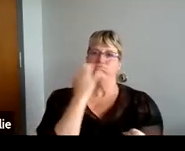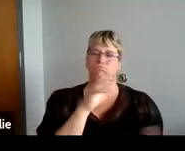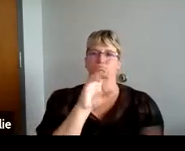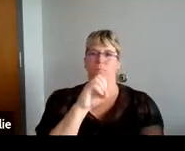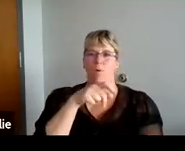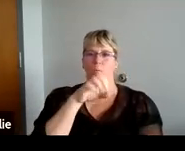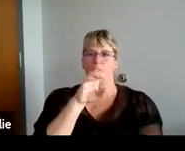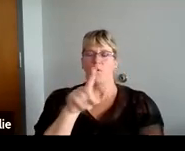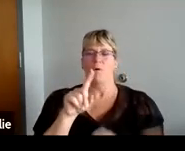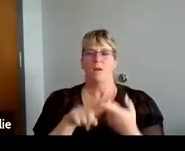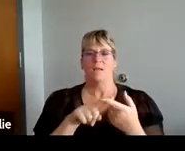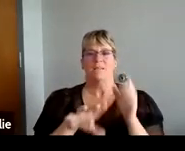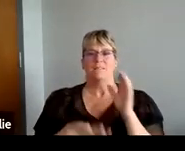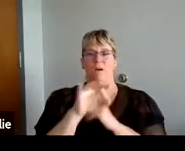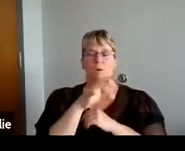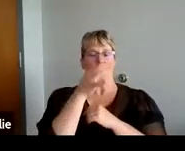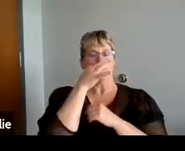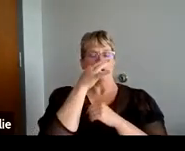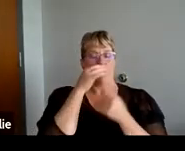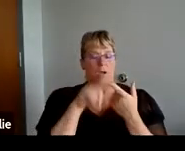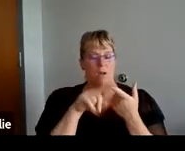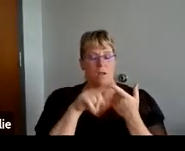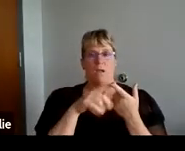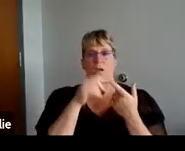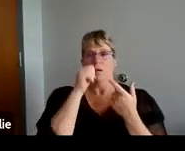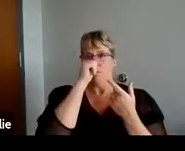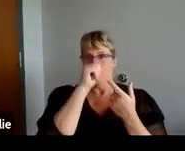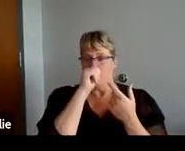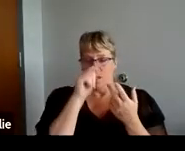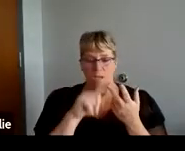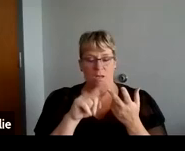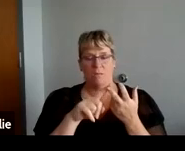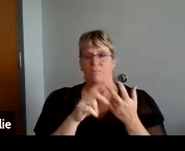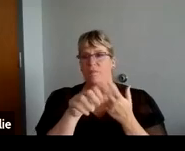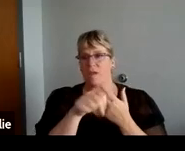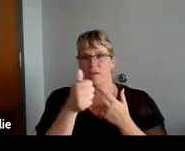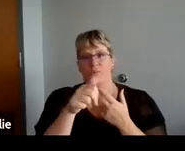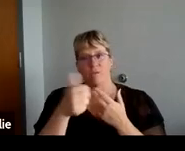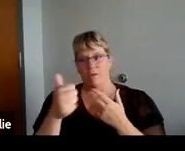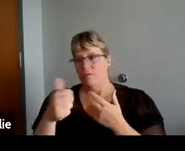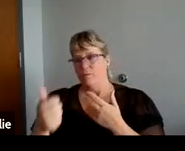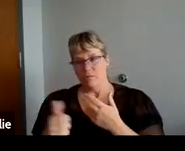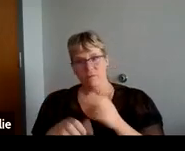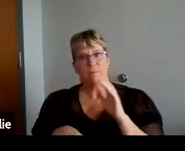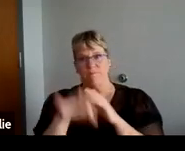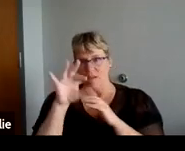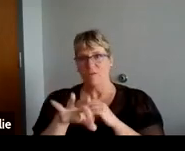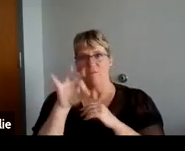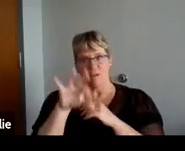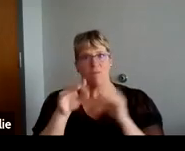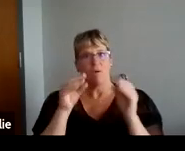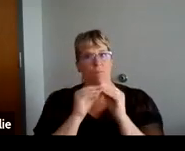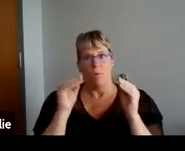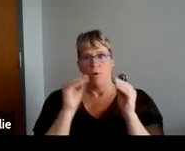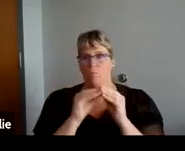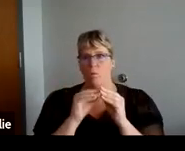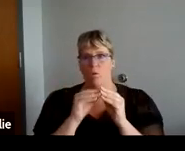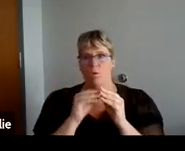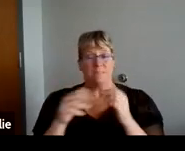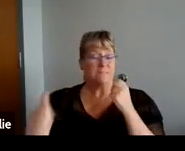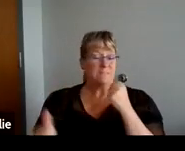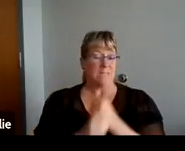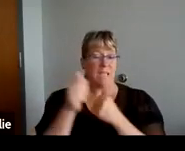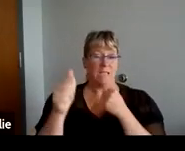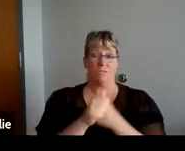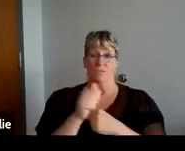in marijuana, it's being found in cocaine, it's being found in many of our other substances of abuse these days. So it's a